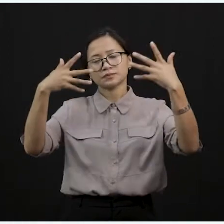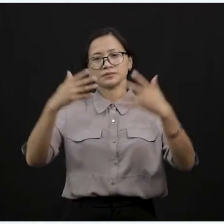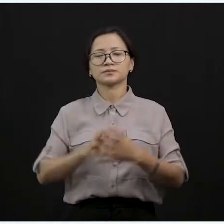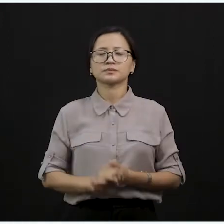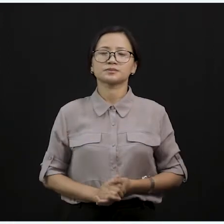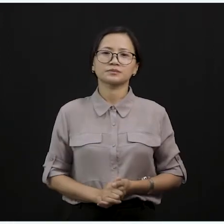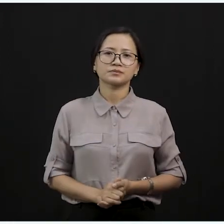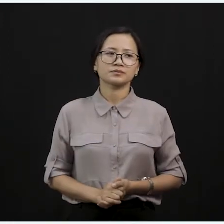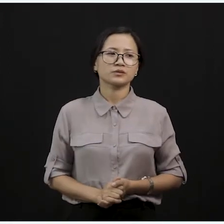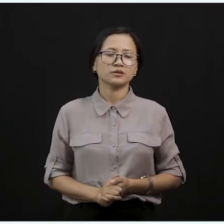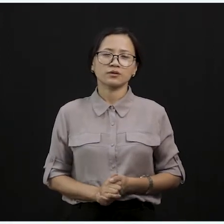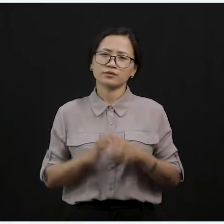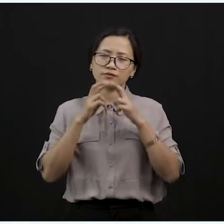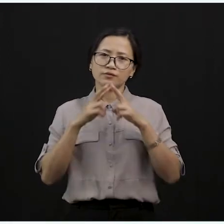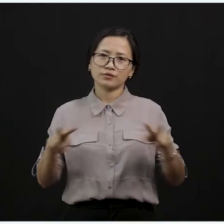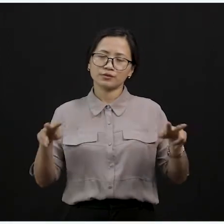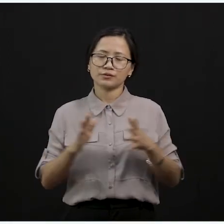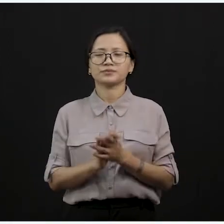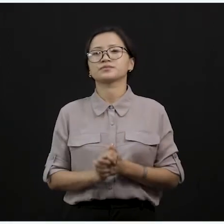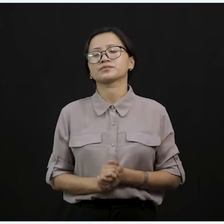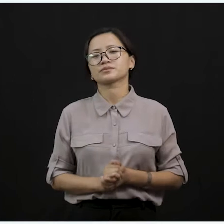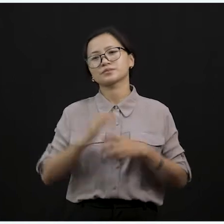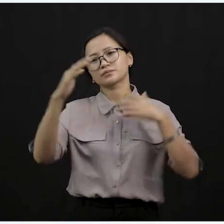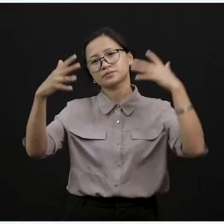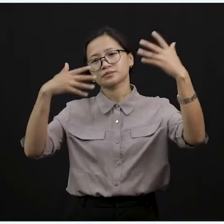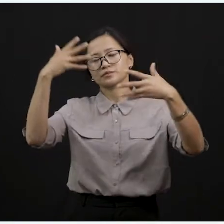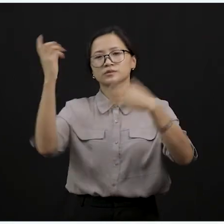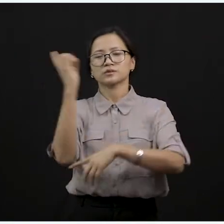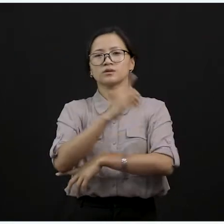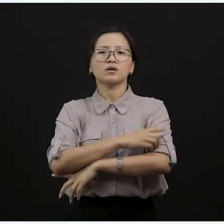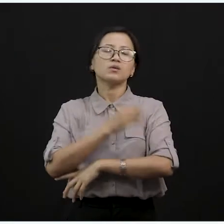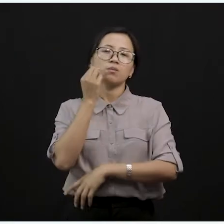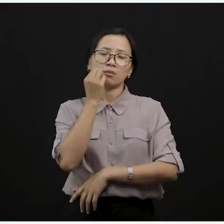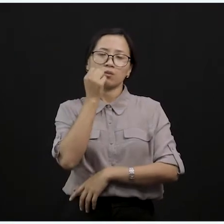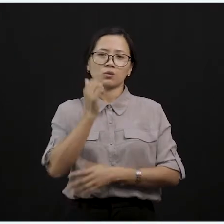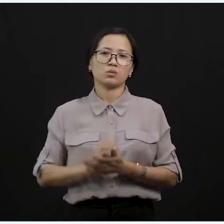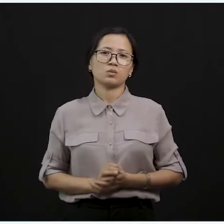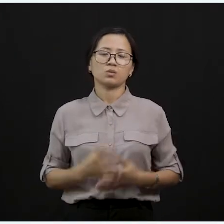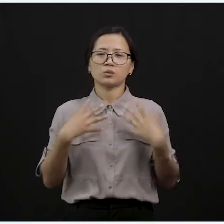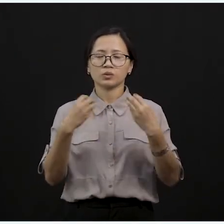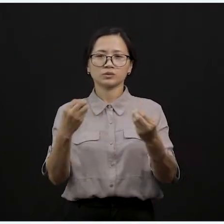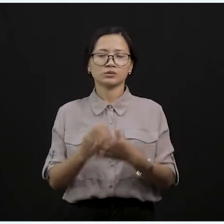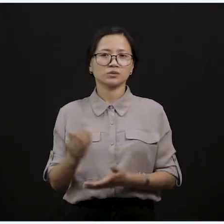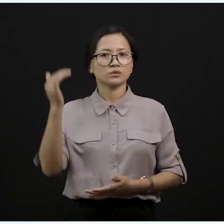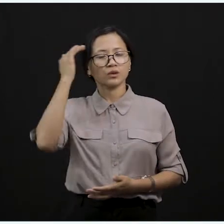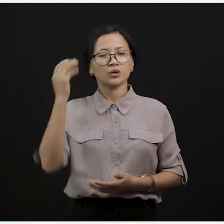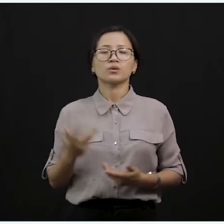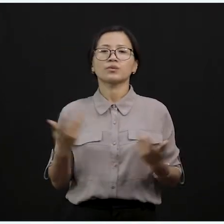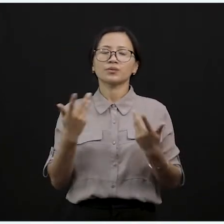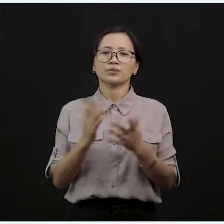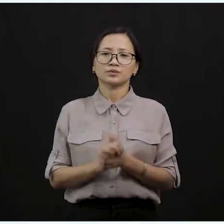So students, it is a very windy day. And Zetso, he just want to know what's going on between